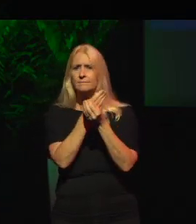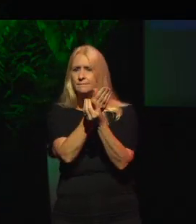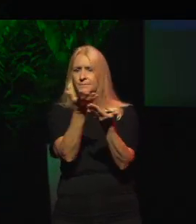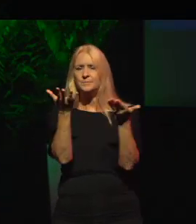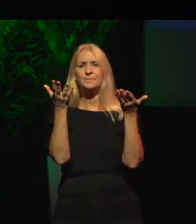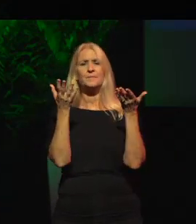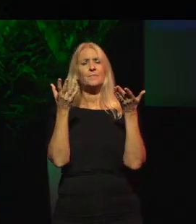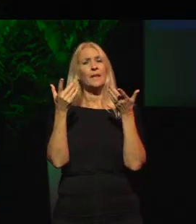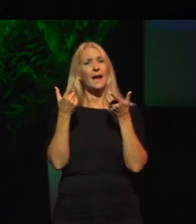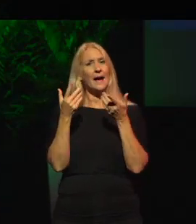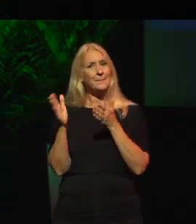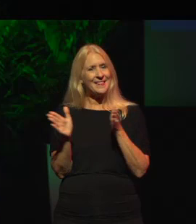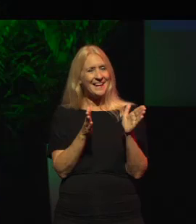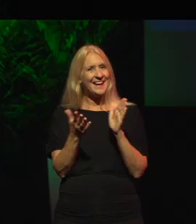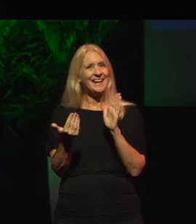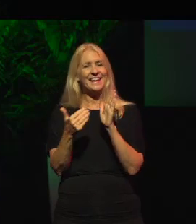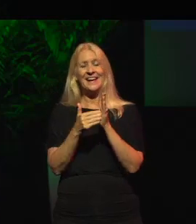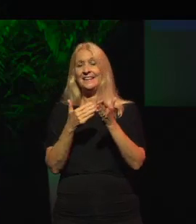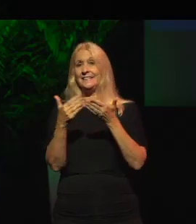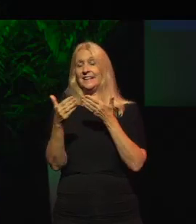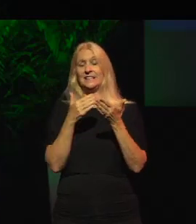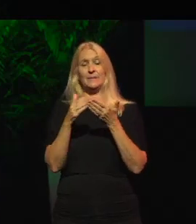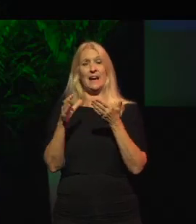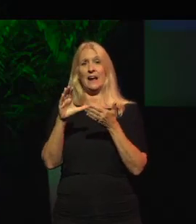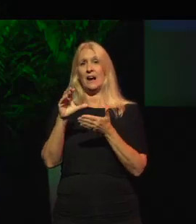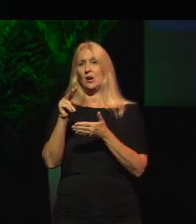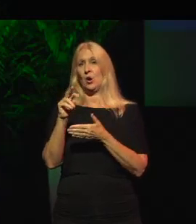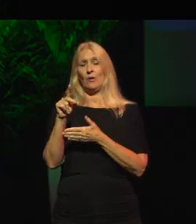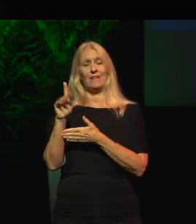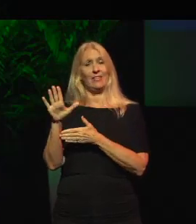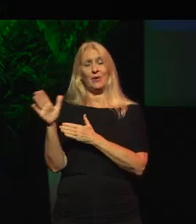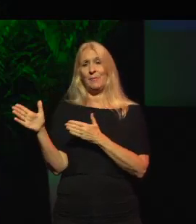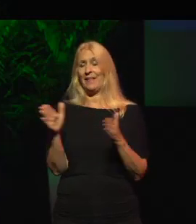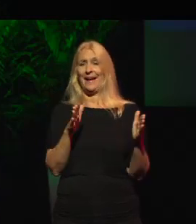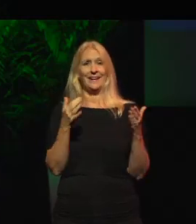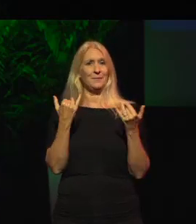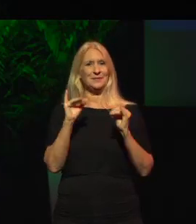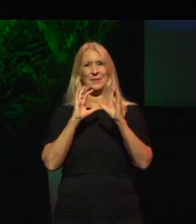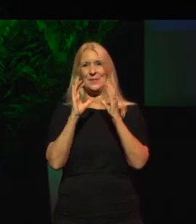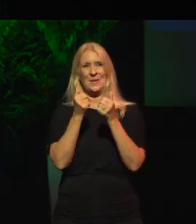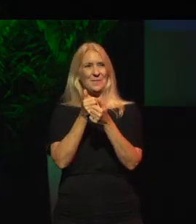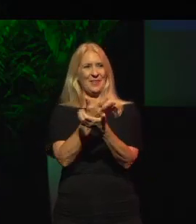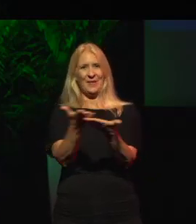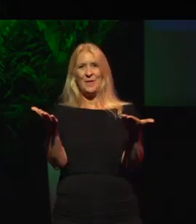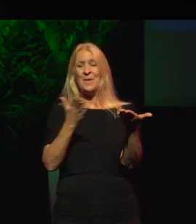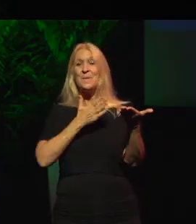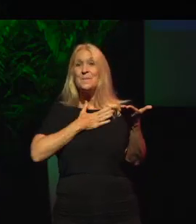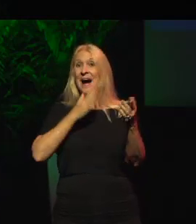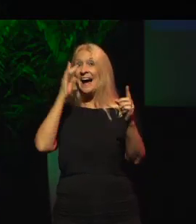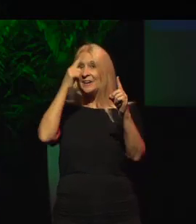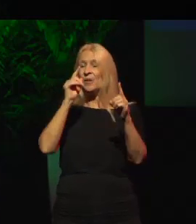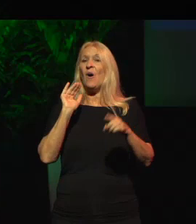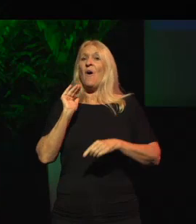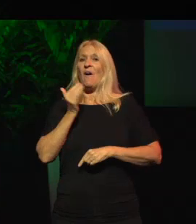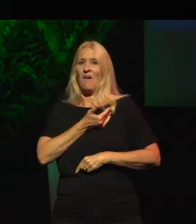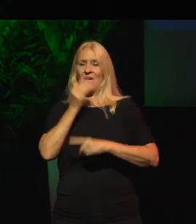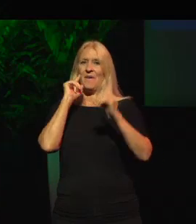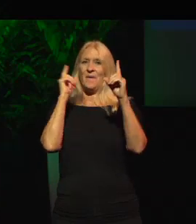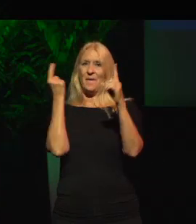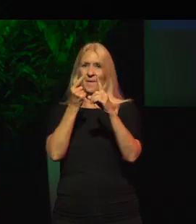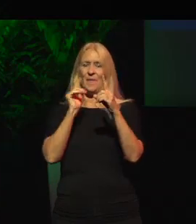continue to do that this coming year, regardless of what COVID has planned. My goal,